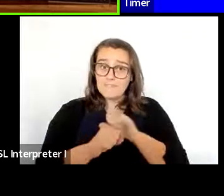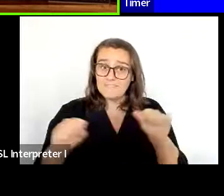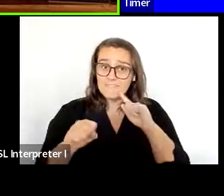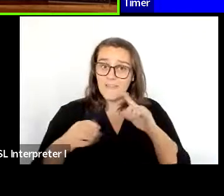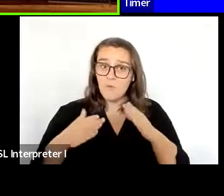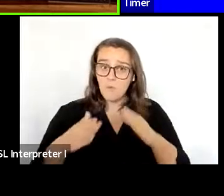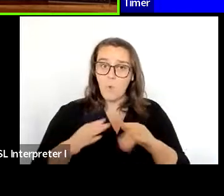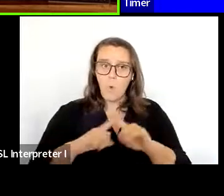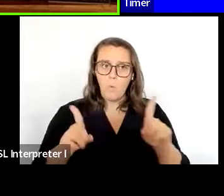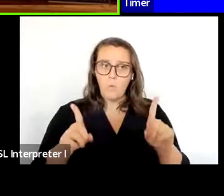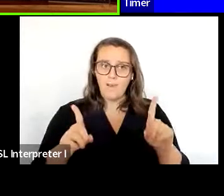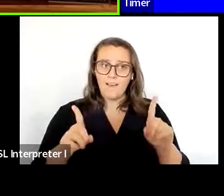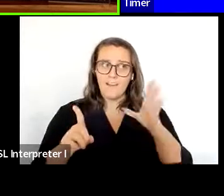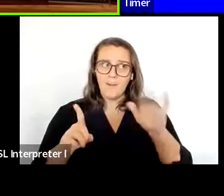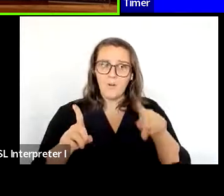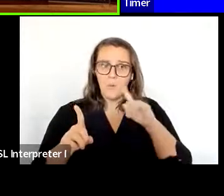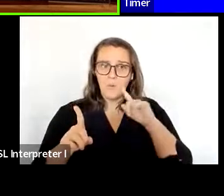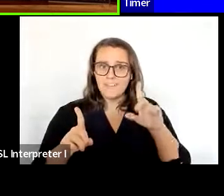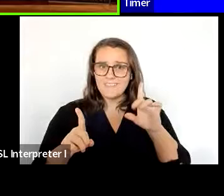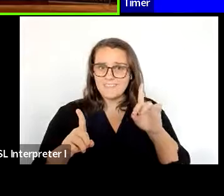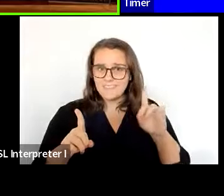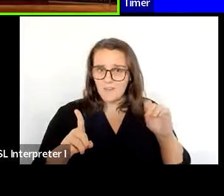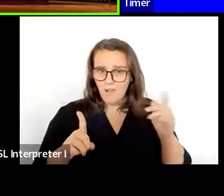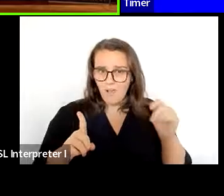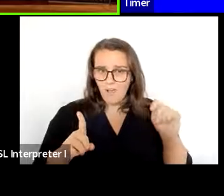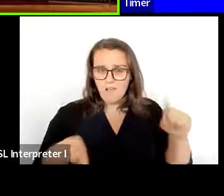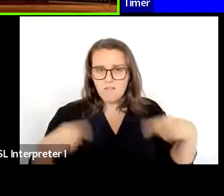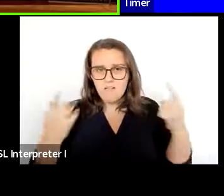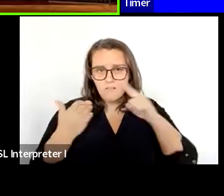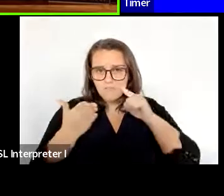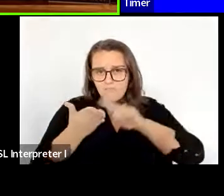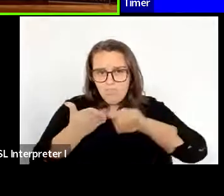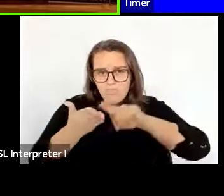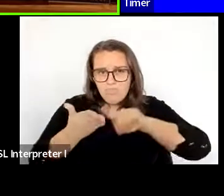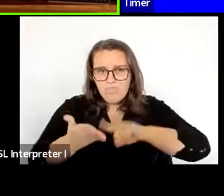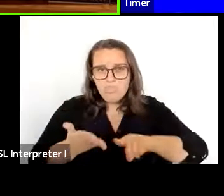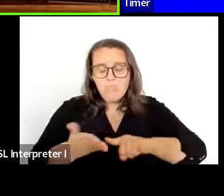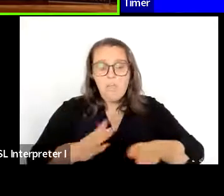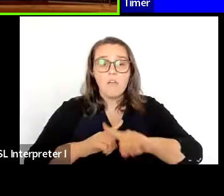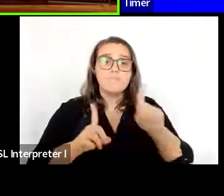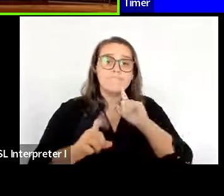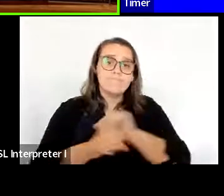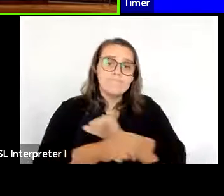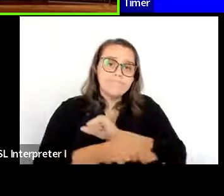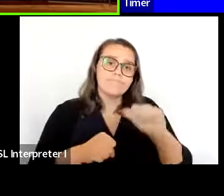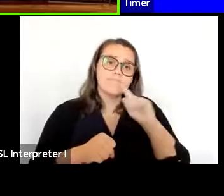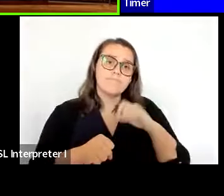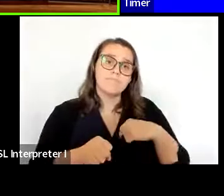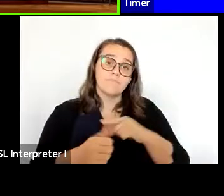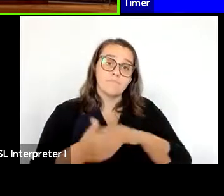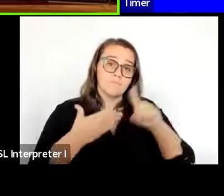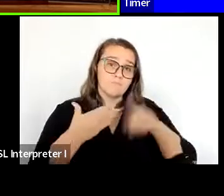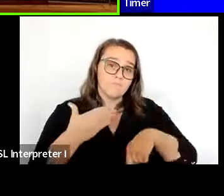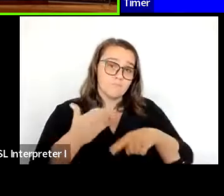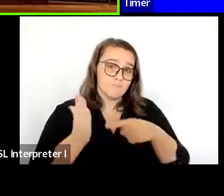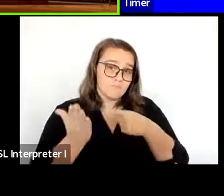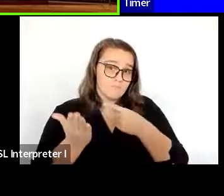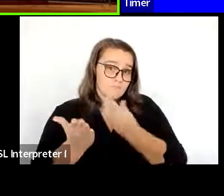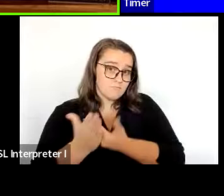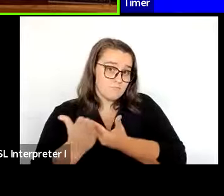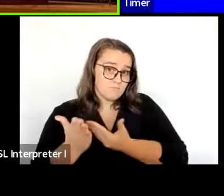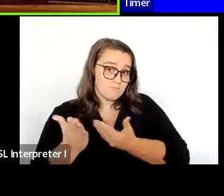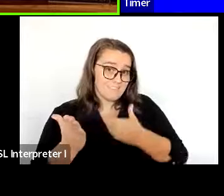lot of studies as relates to these intersections. Have we seen anything from DDOT that reflects this is